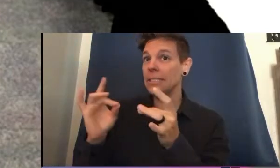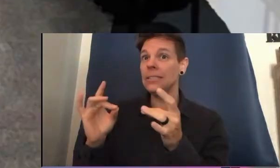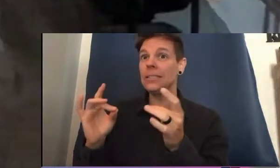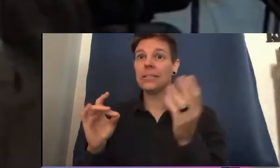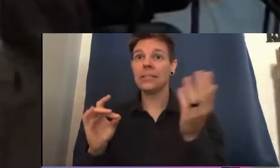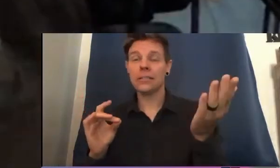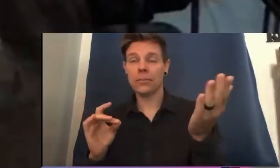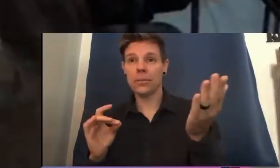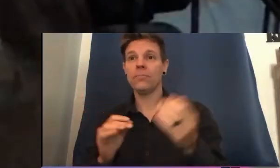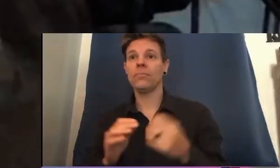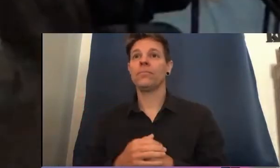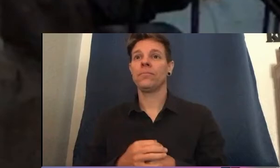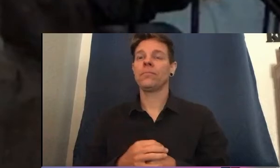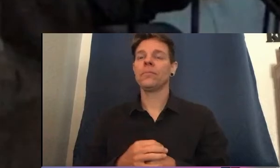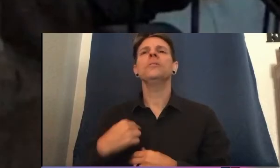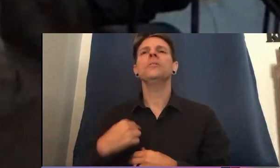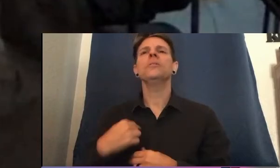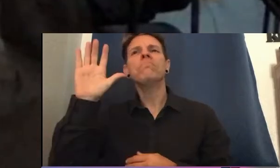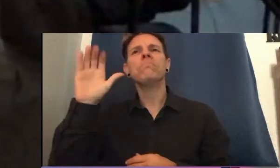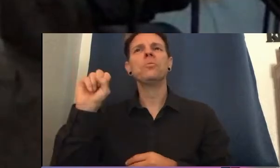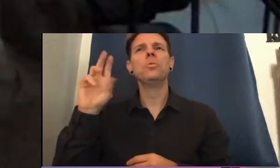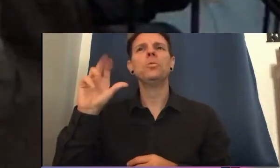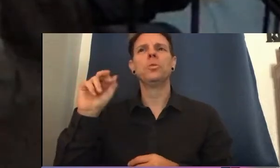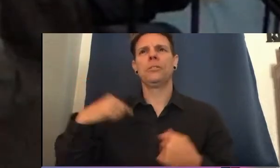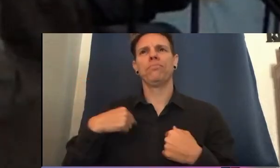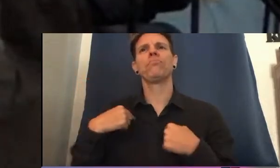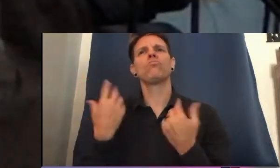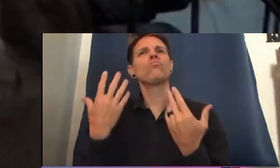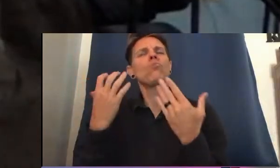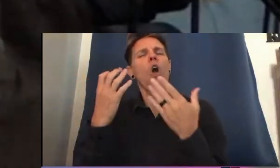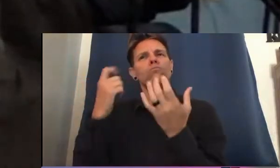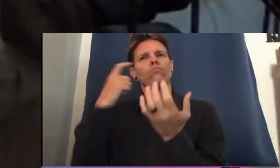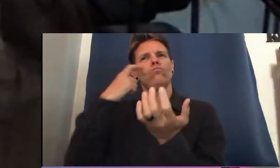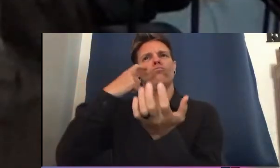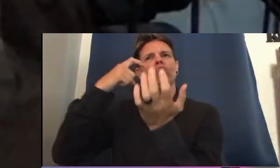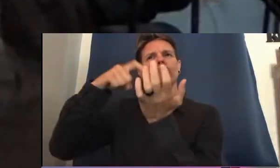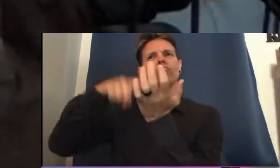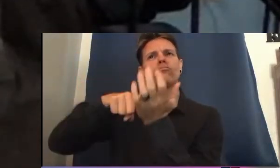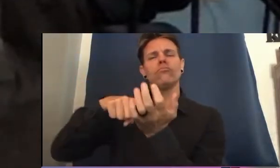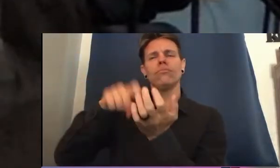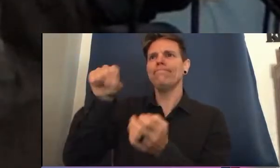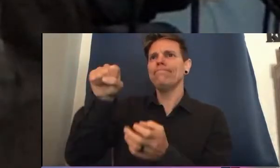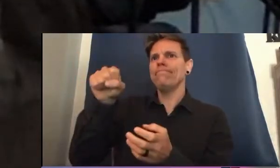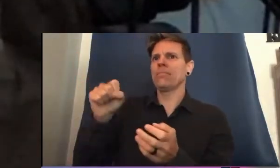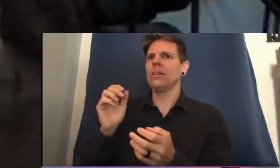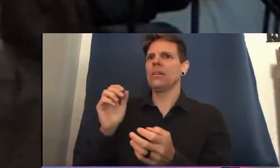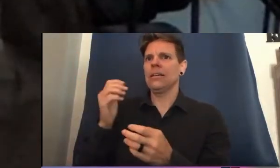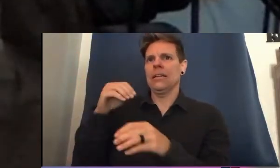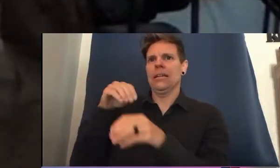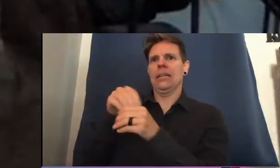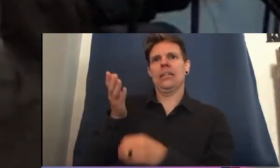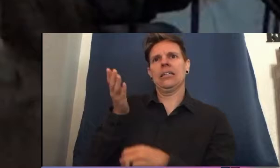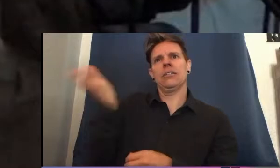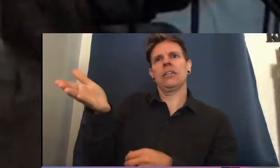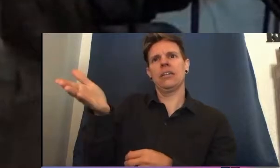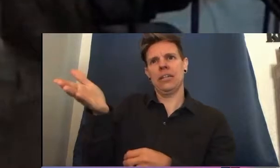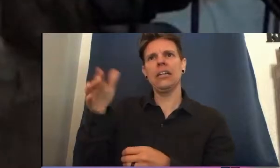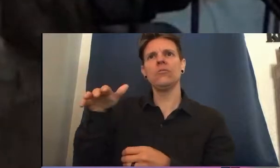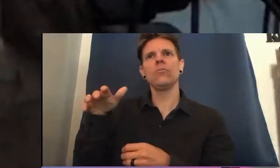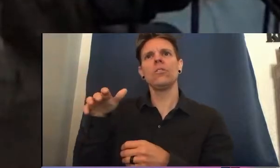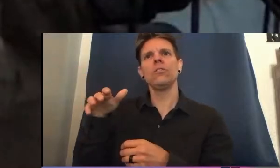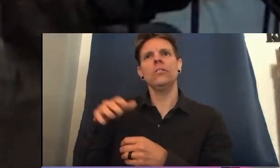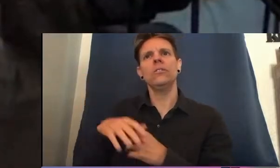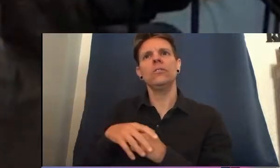I wanted to acknowledge that the county commissioners provided additional funding through their critical needs to